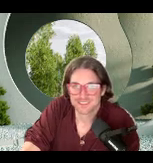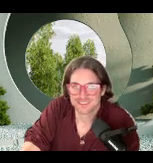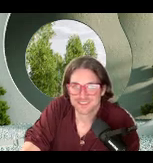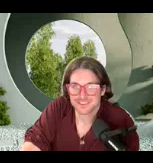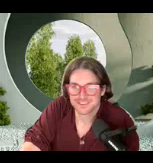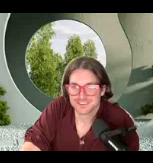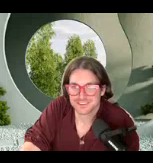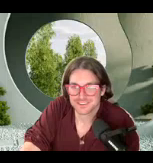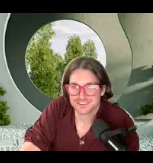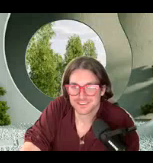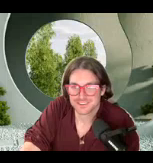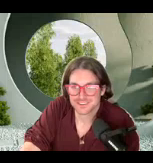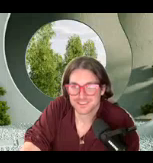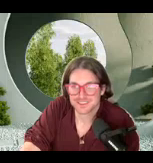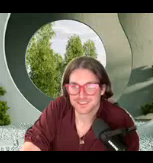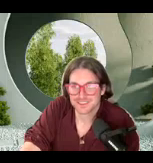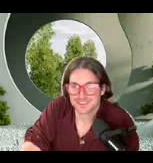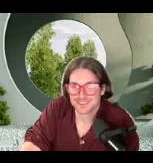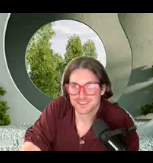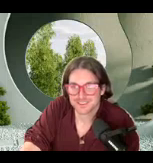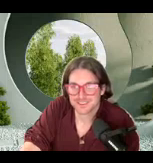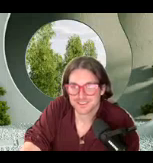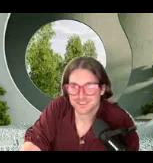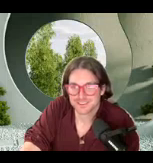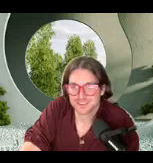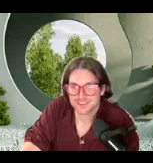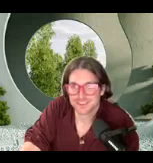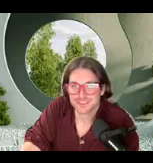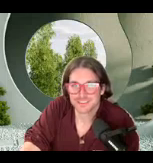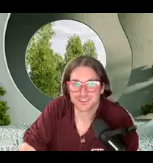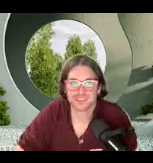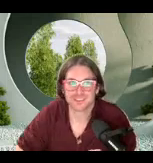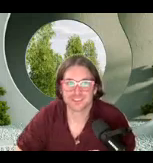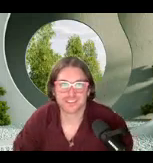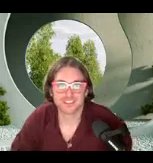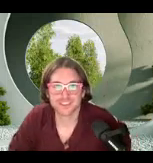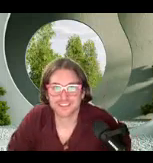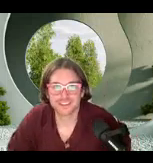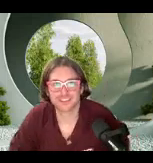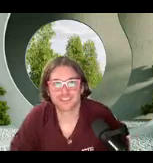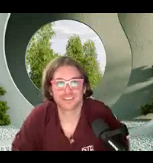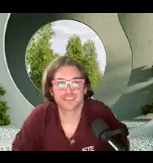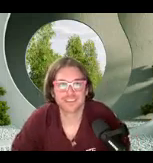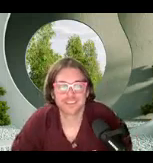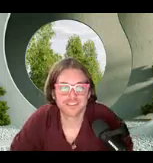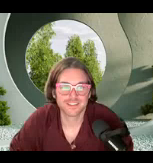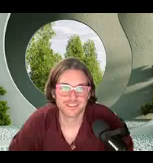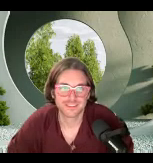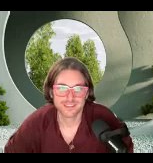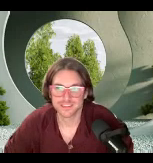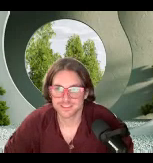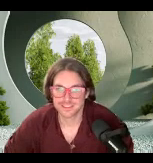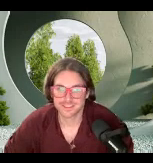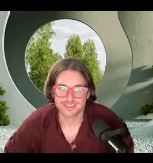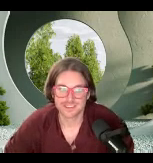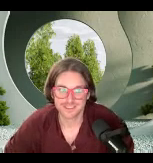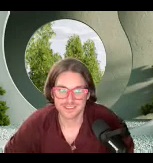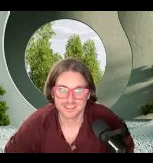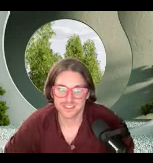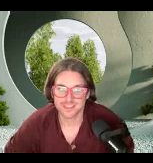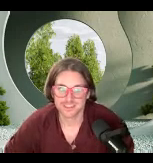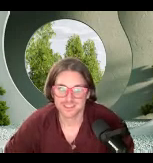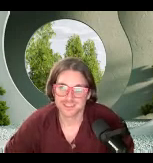super quick one. It'll probably, hopefully take me like a minute to get through this one. We're going to talk about images of text and using real text.